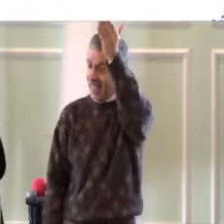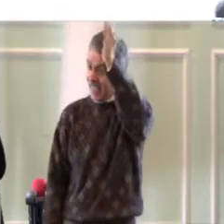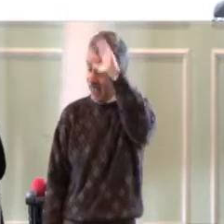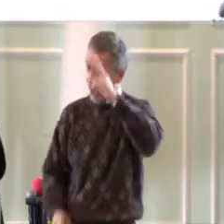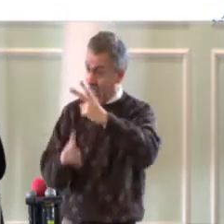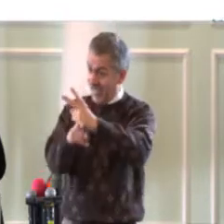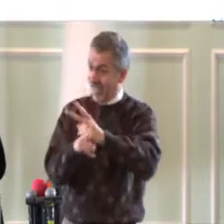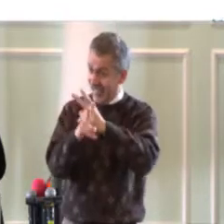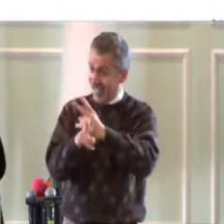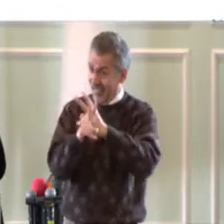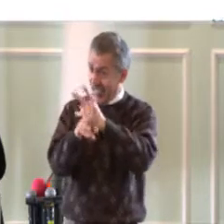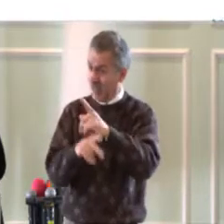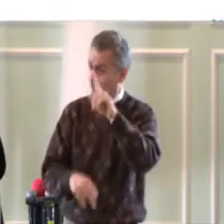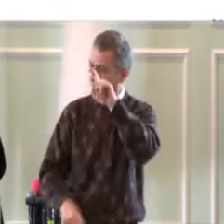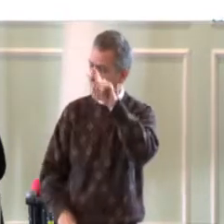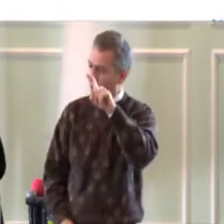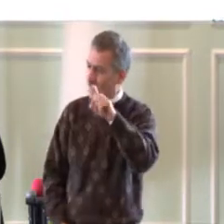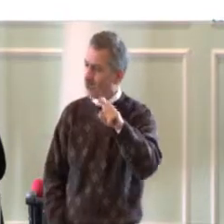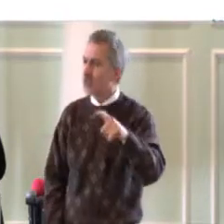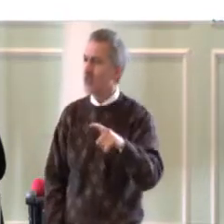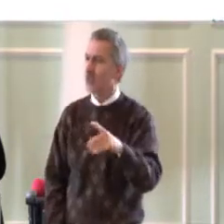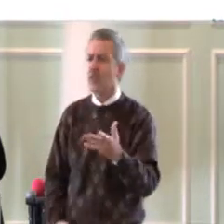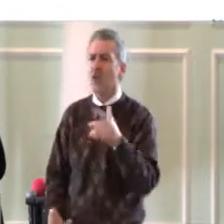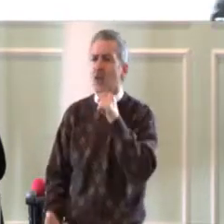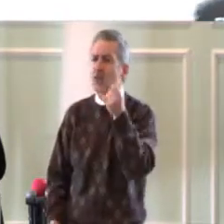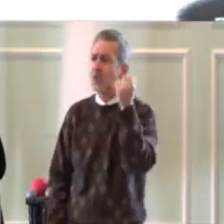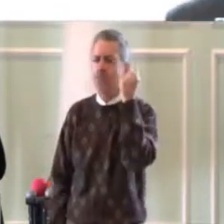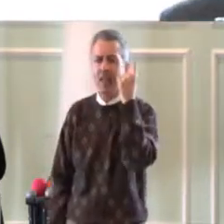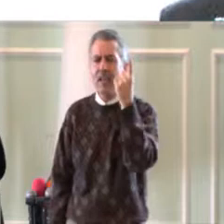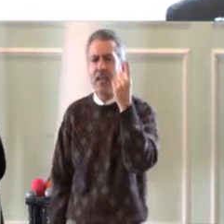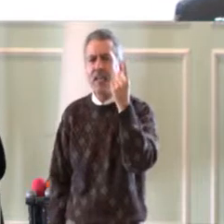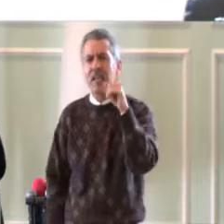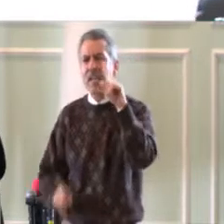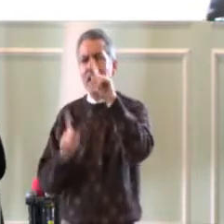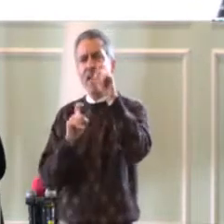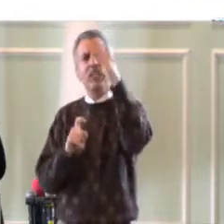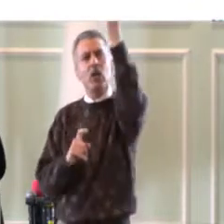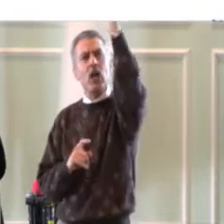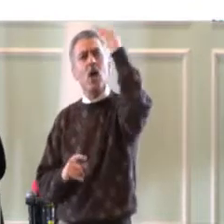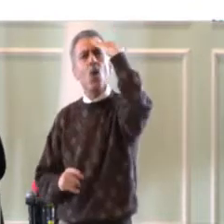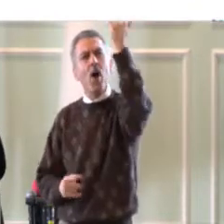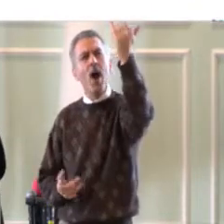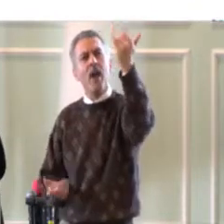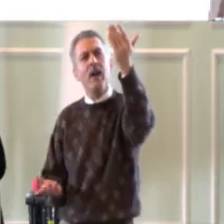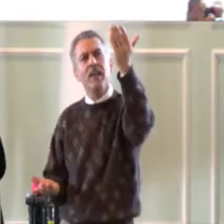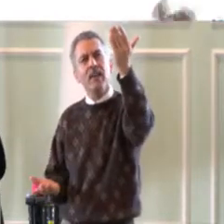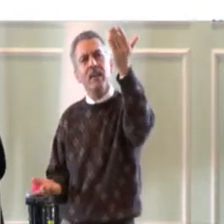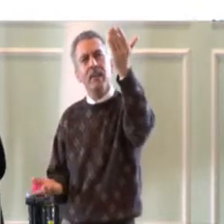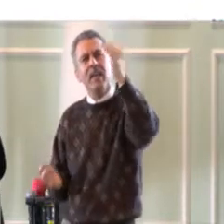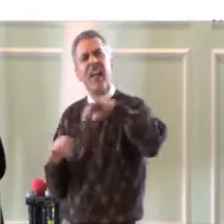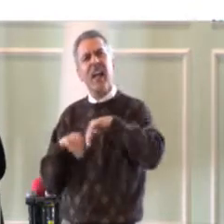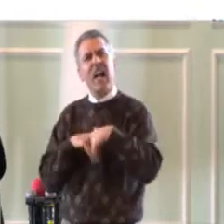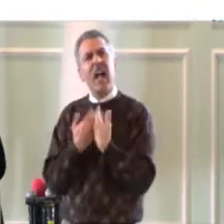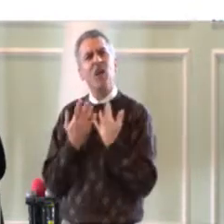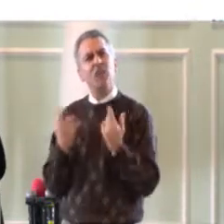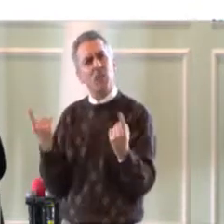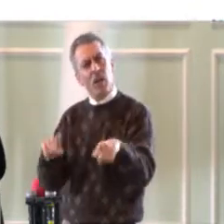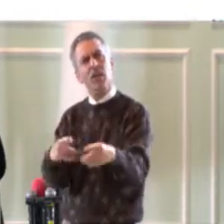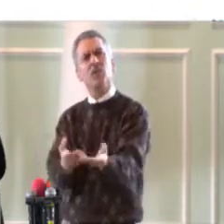some questions sometimes? Some things that you don't understand, and you ask God, why? Or you ask God, how is this